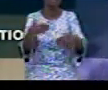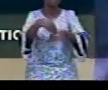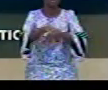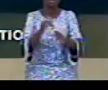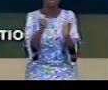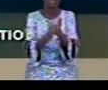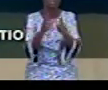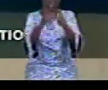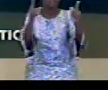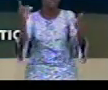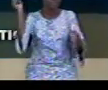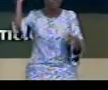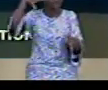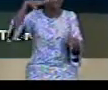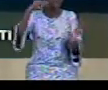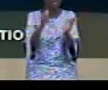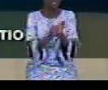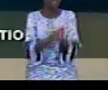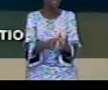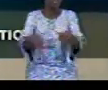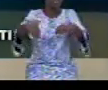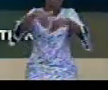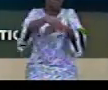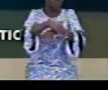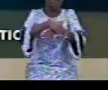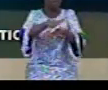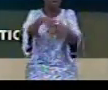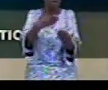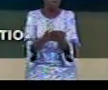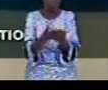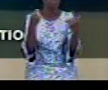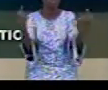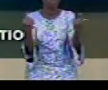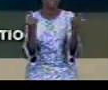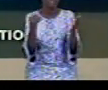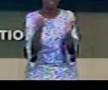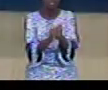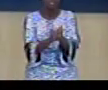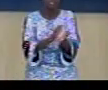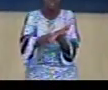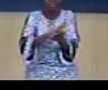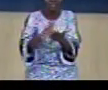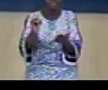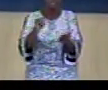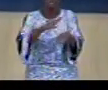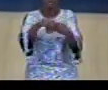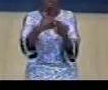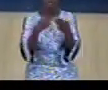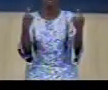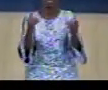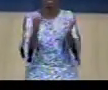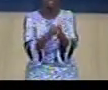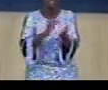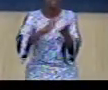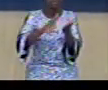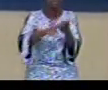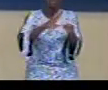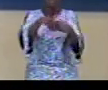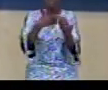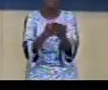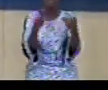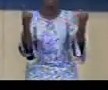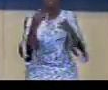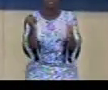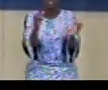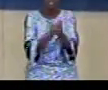great grace that covers all sin, that cleanses all sin, that forgives all sin, that